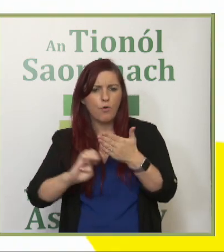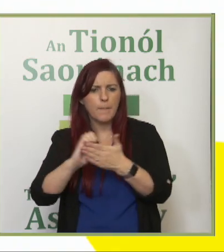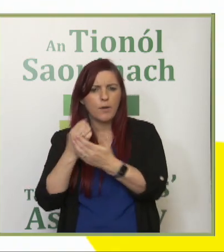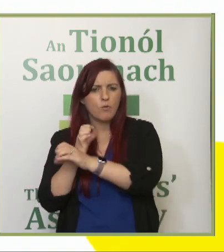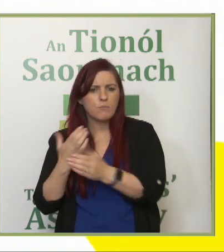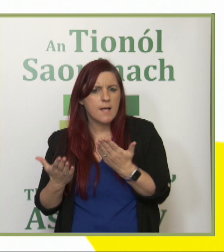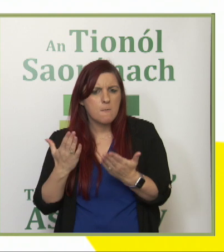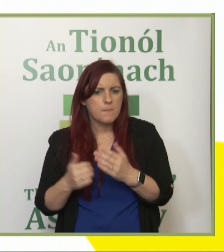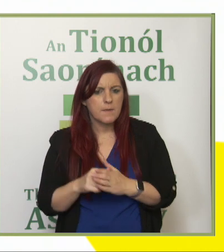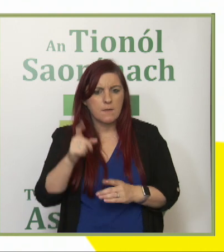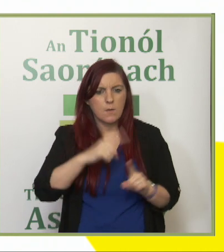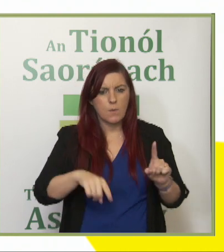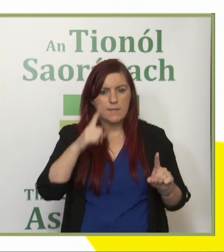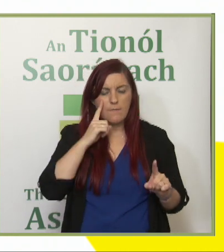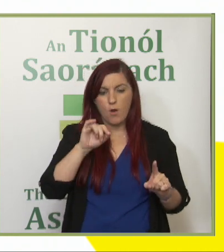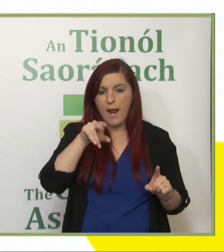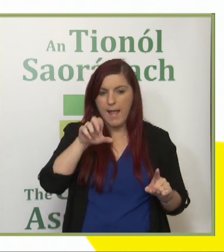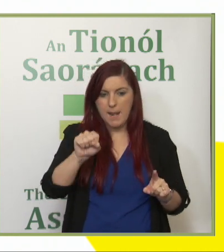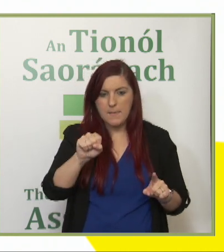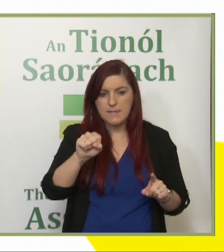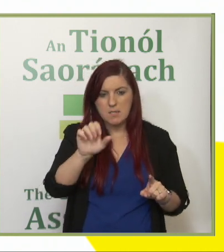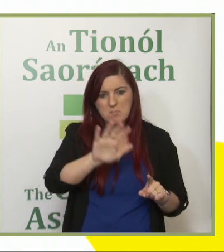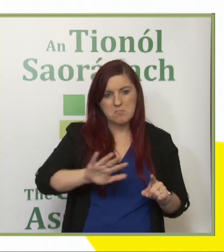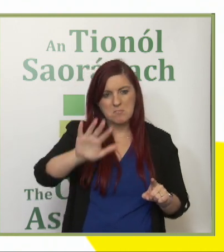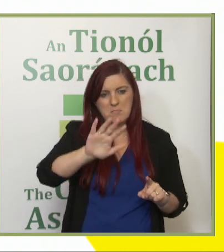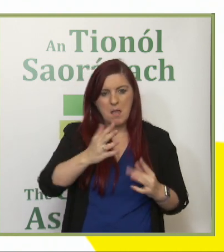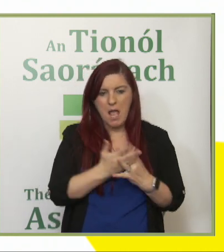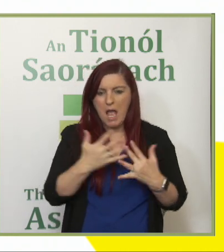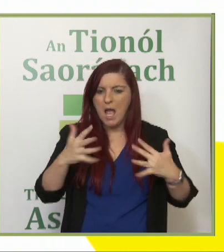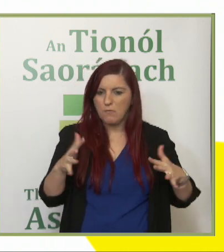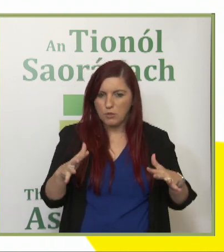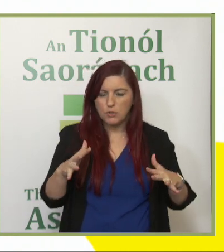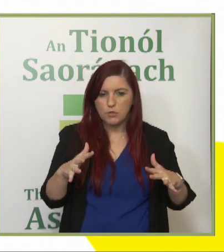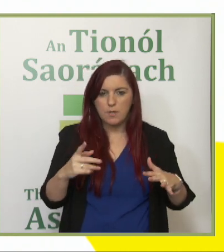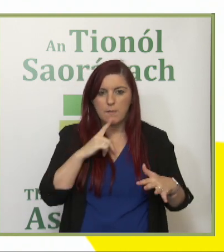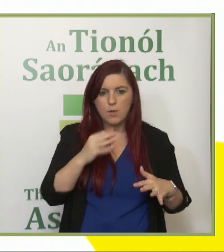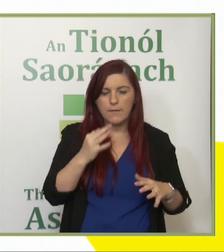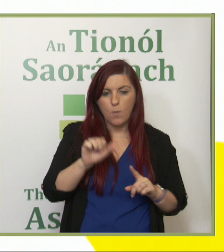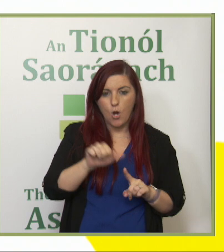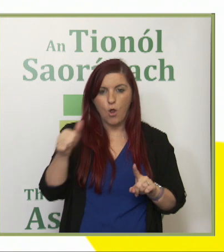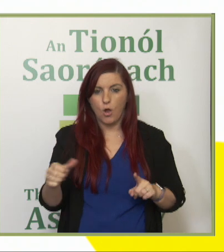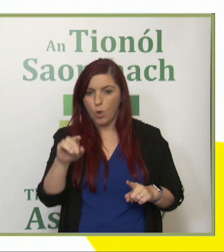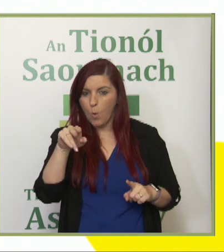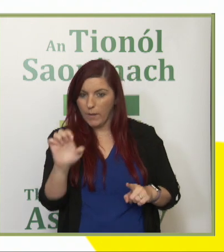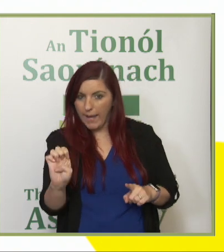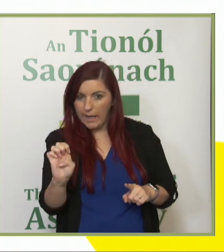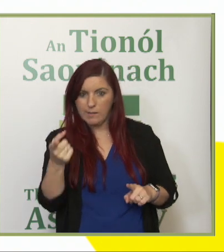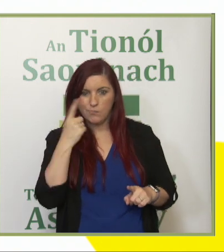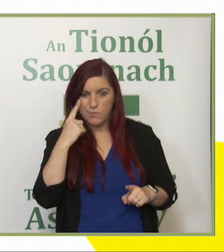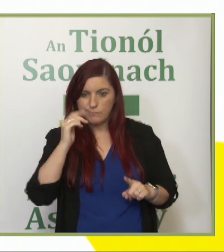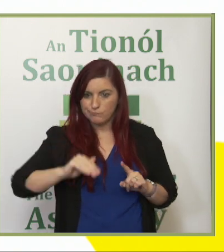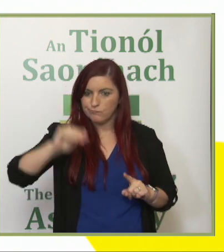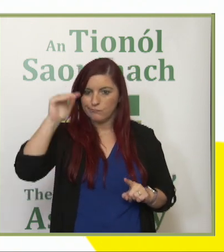see here in relation to cannabis, we're very much around the European average. However, when we move to our stimulant type drugs, you can see